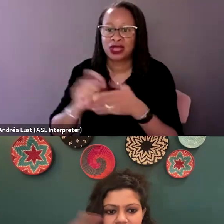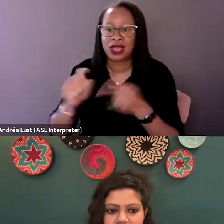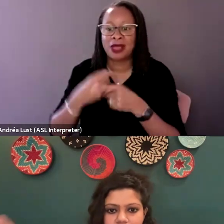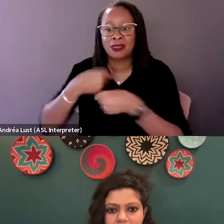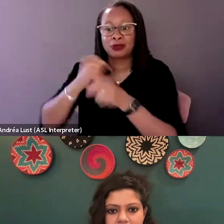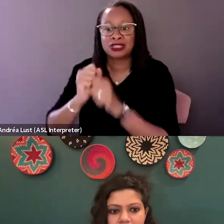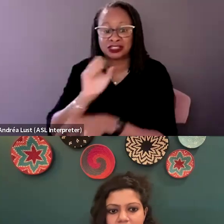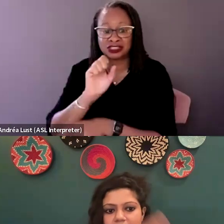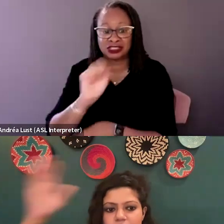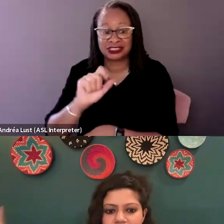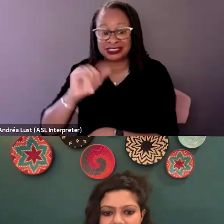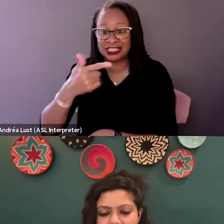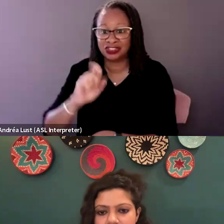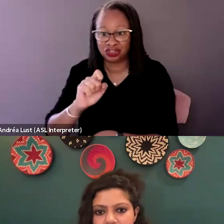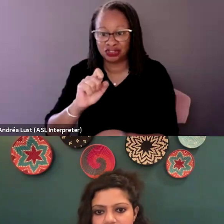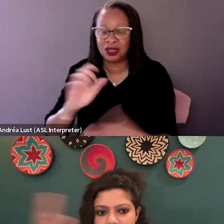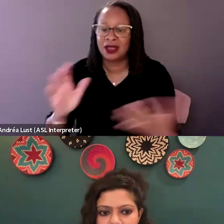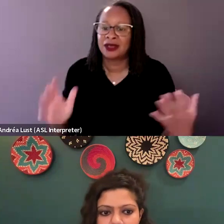documentary.